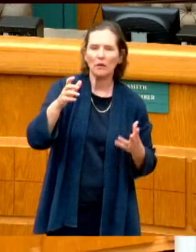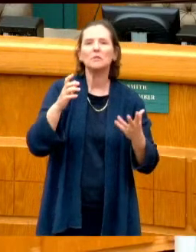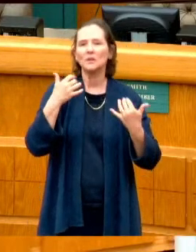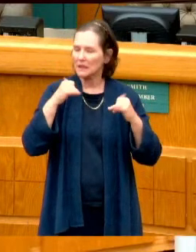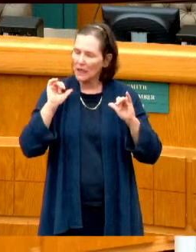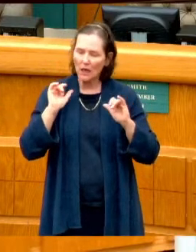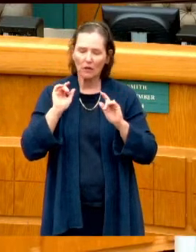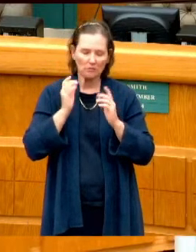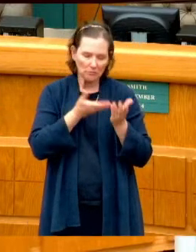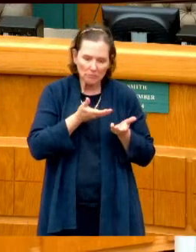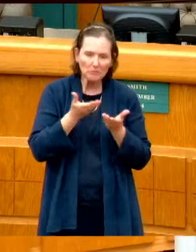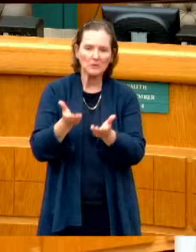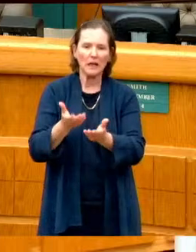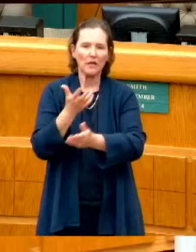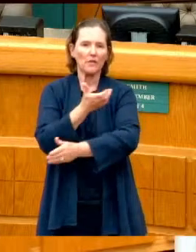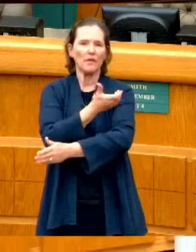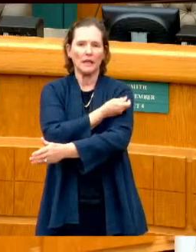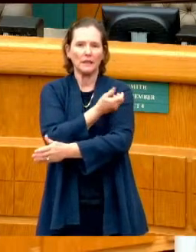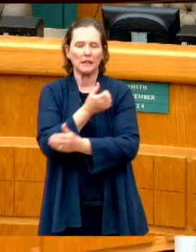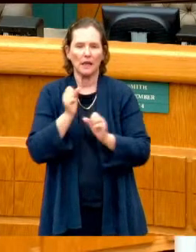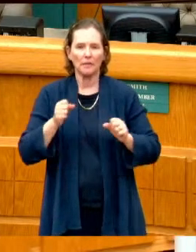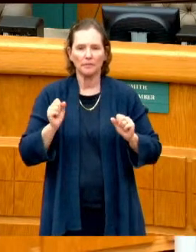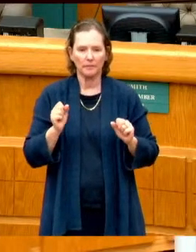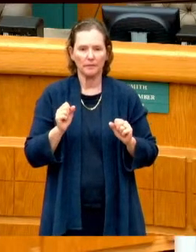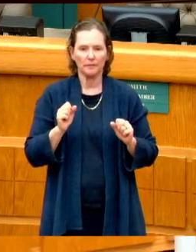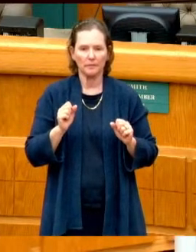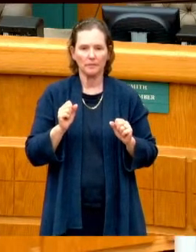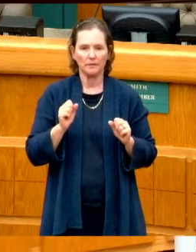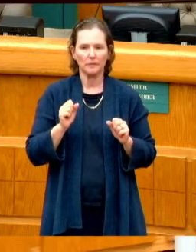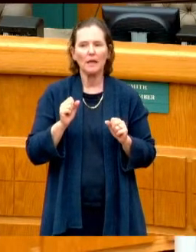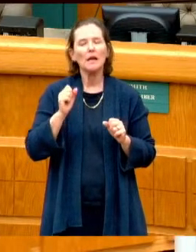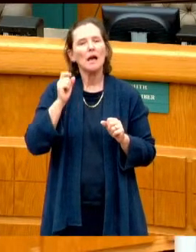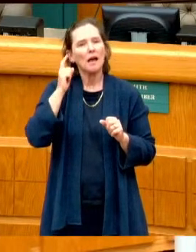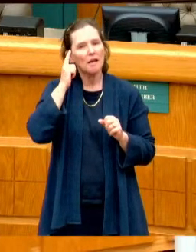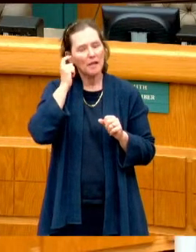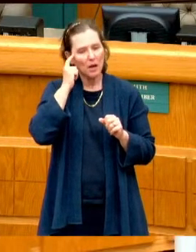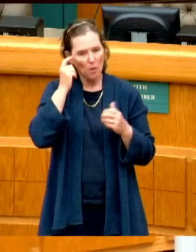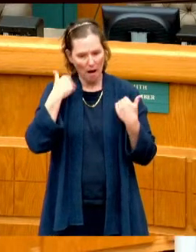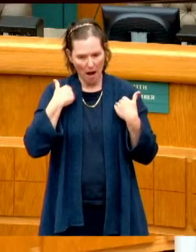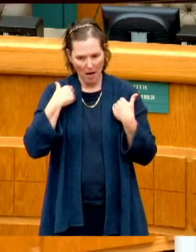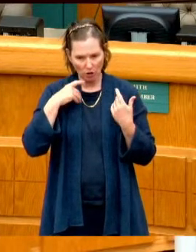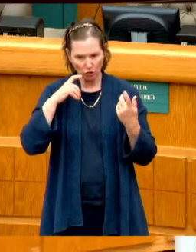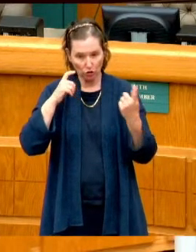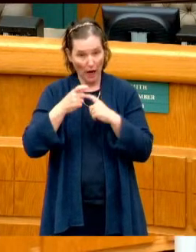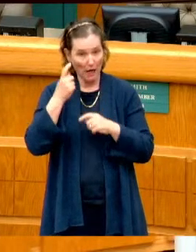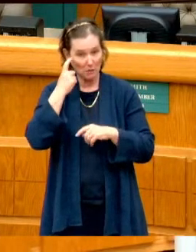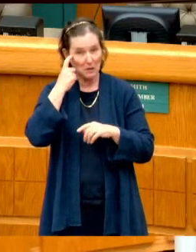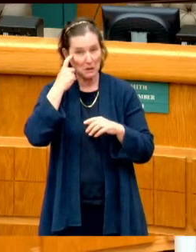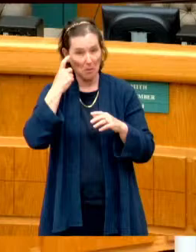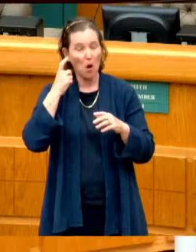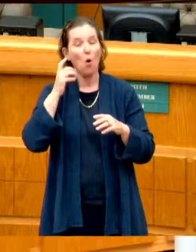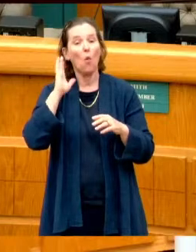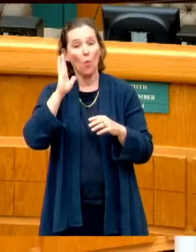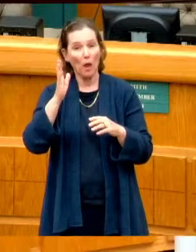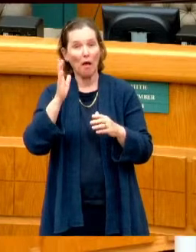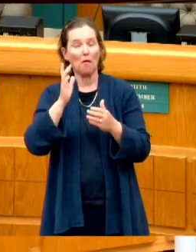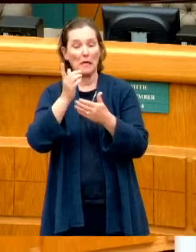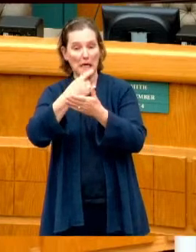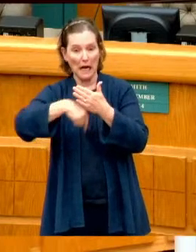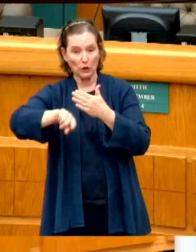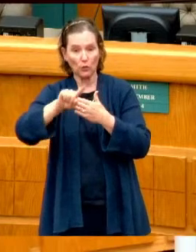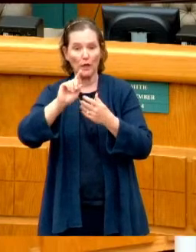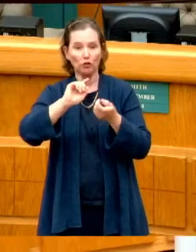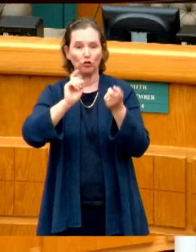think, news break with regards to eligibility that went from age 65 and up to age 50 and